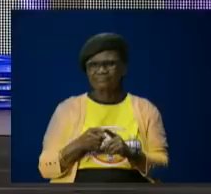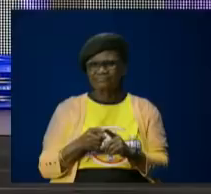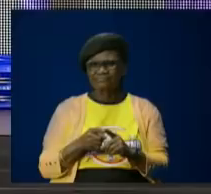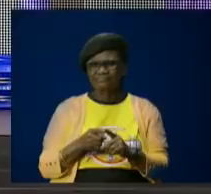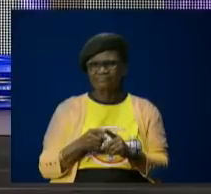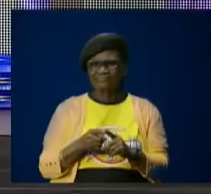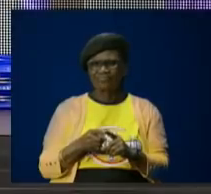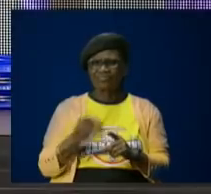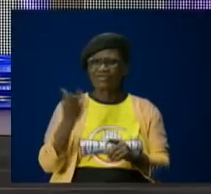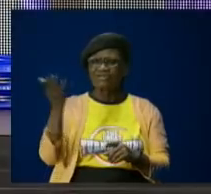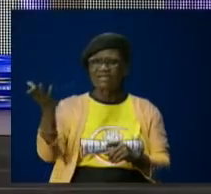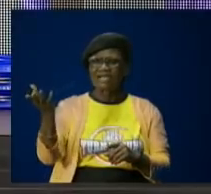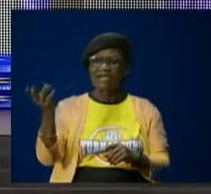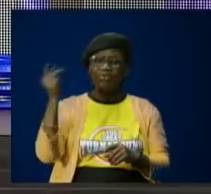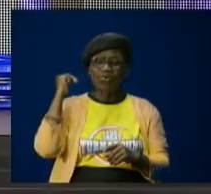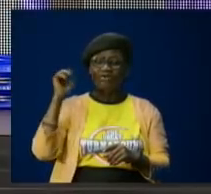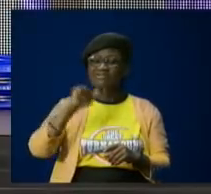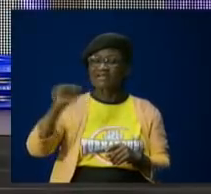There was a pastor